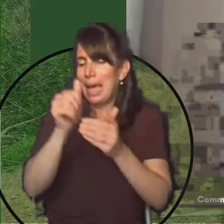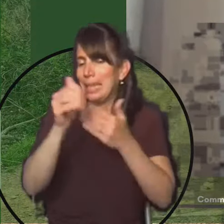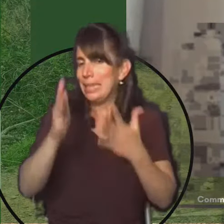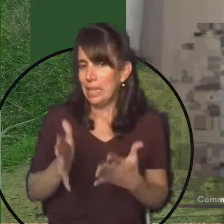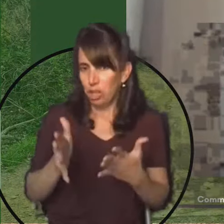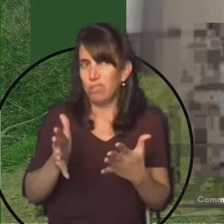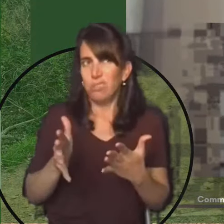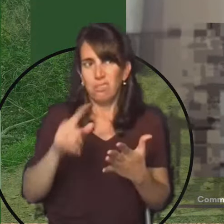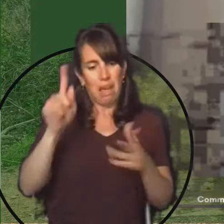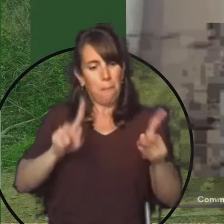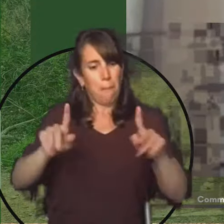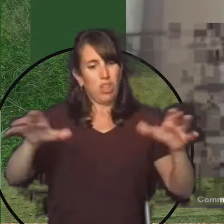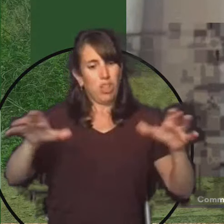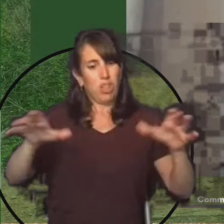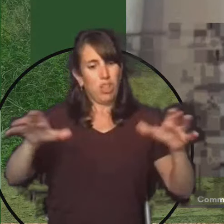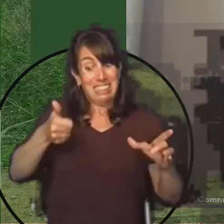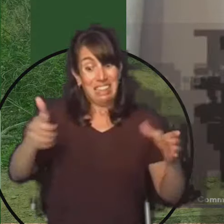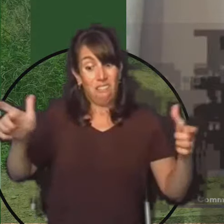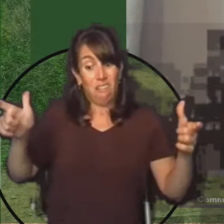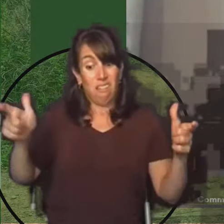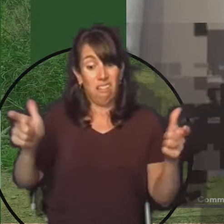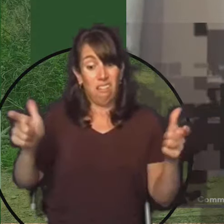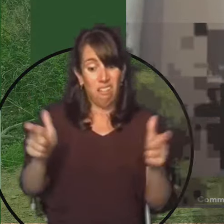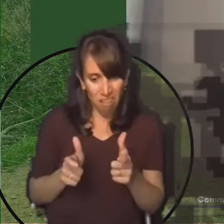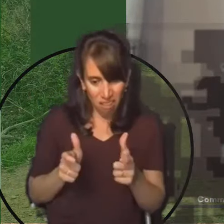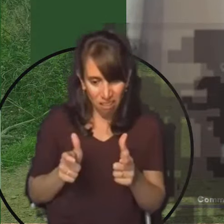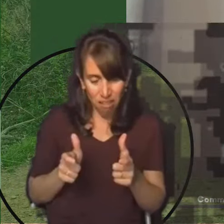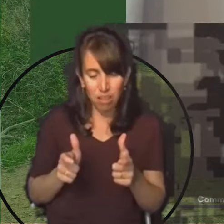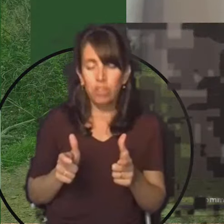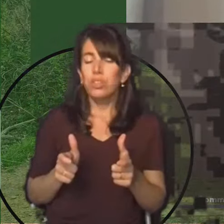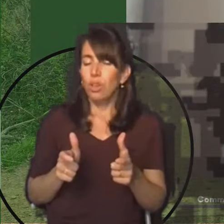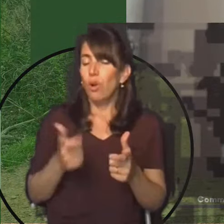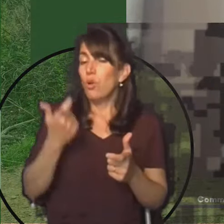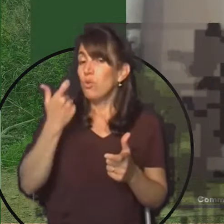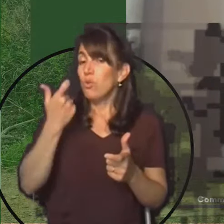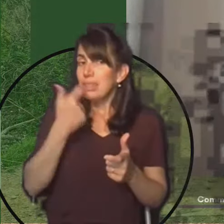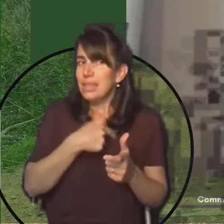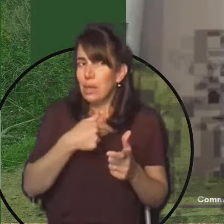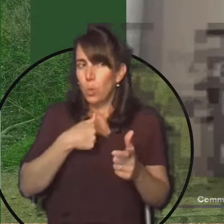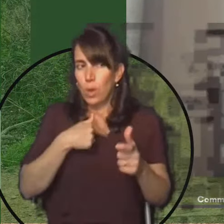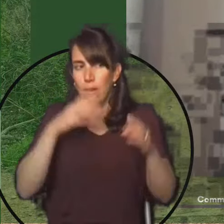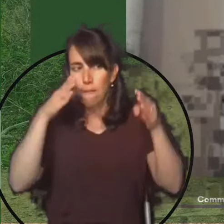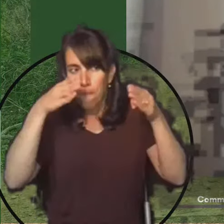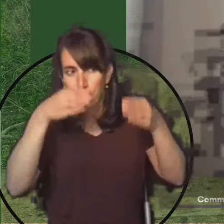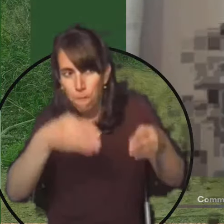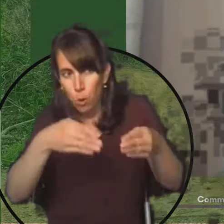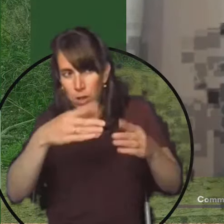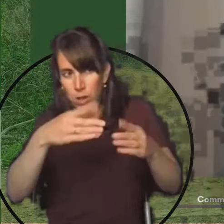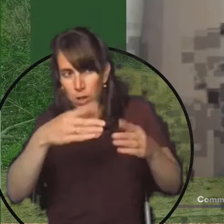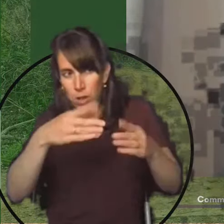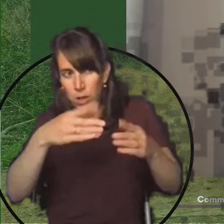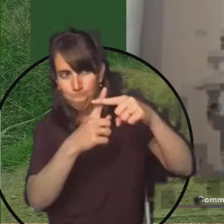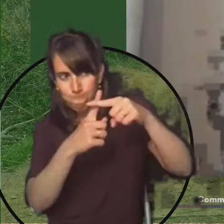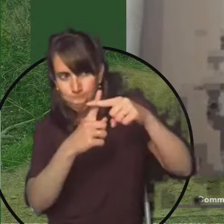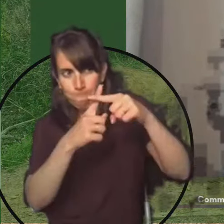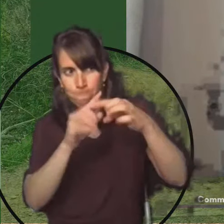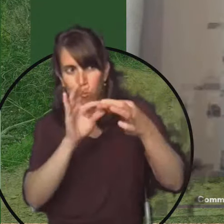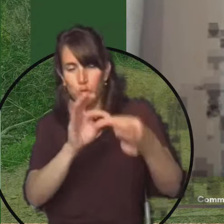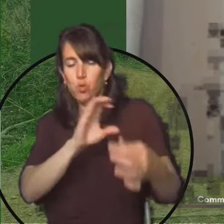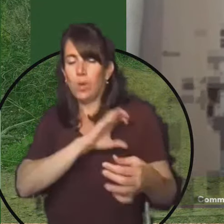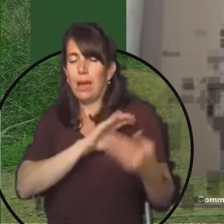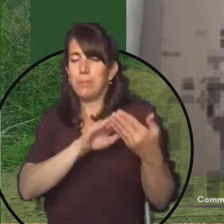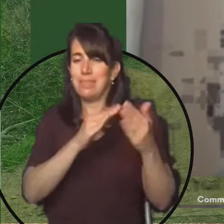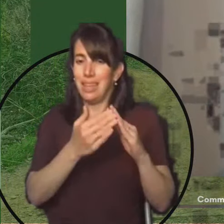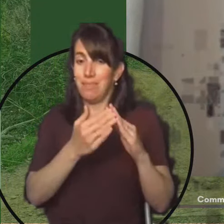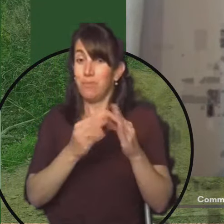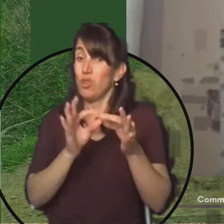we instinctually started working on Cop City was many of us came out of the 2020 uprisings, right? When George